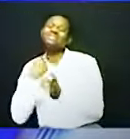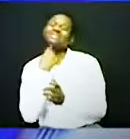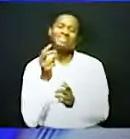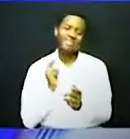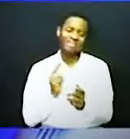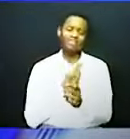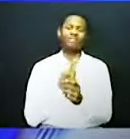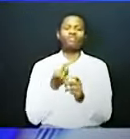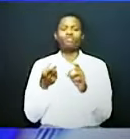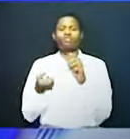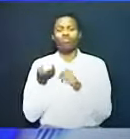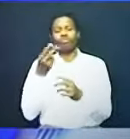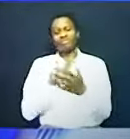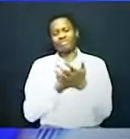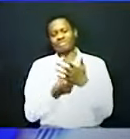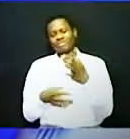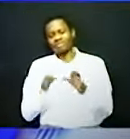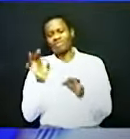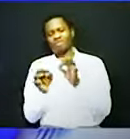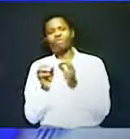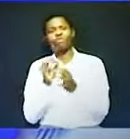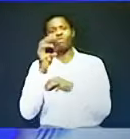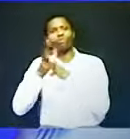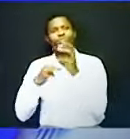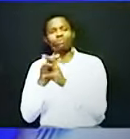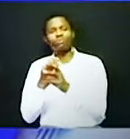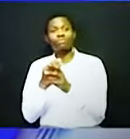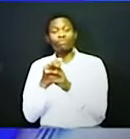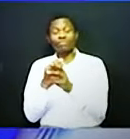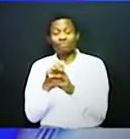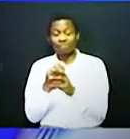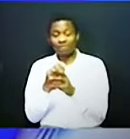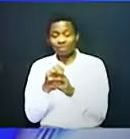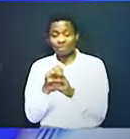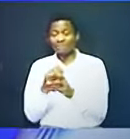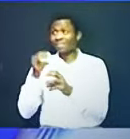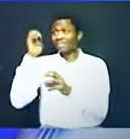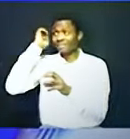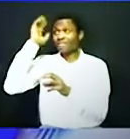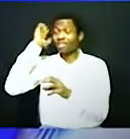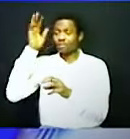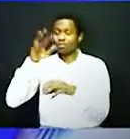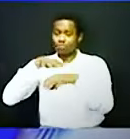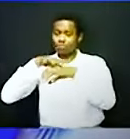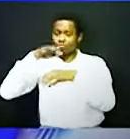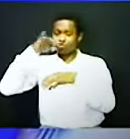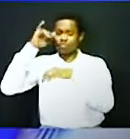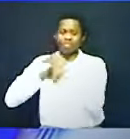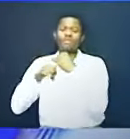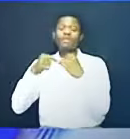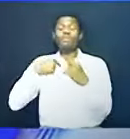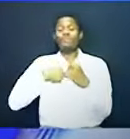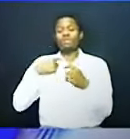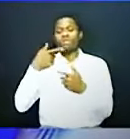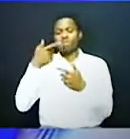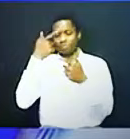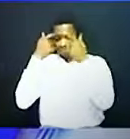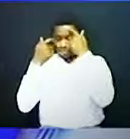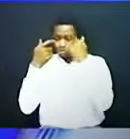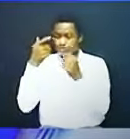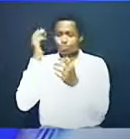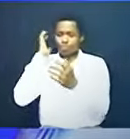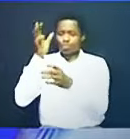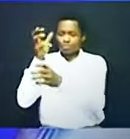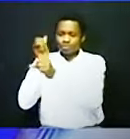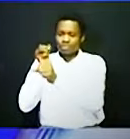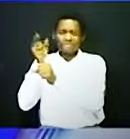world. Ewurade ho. He will glorify me because it is from me that he will receive. And he